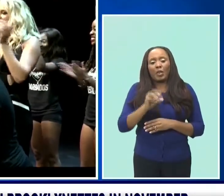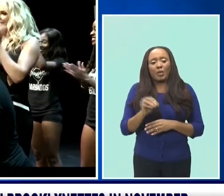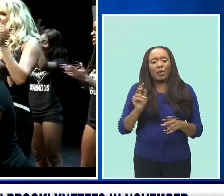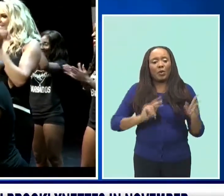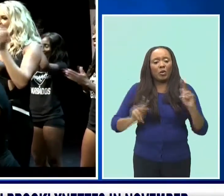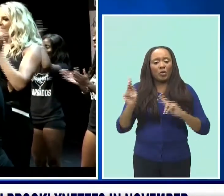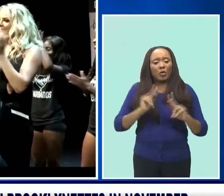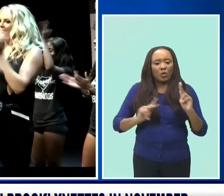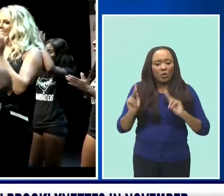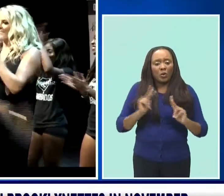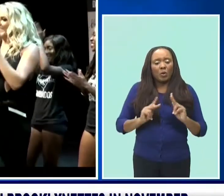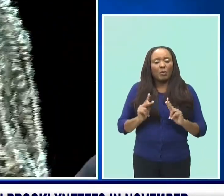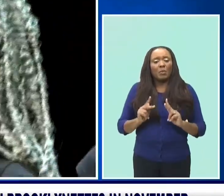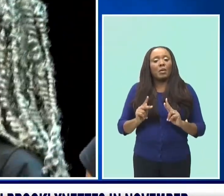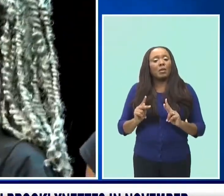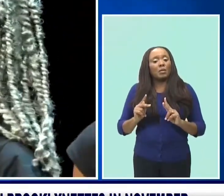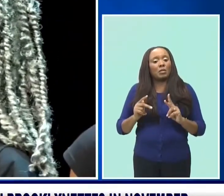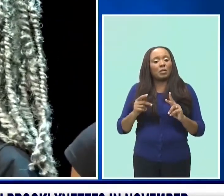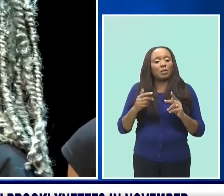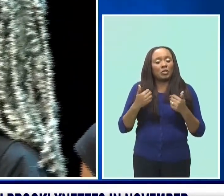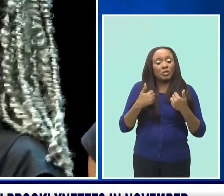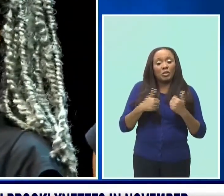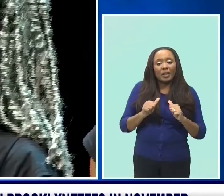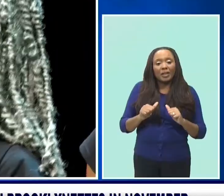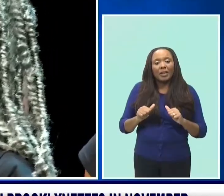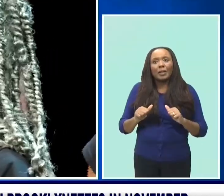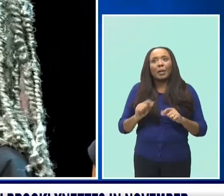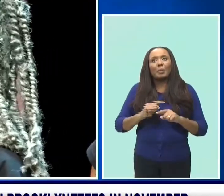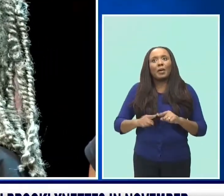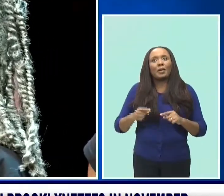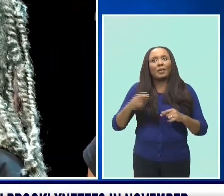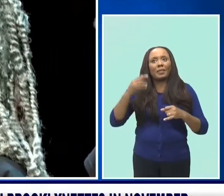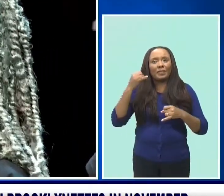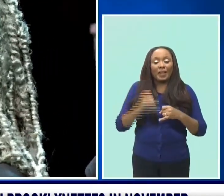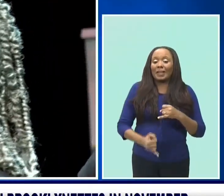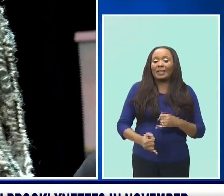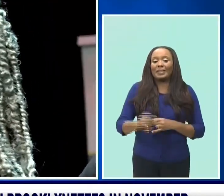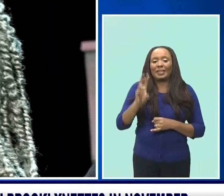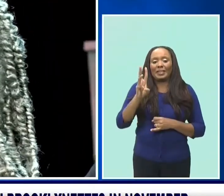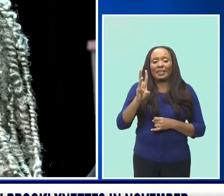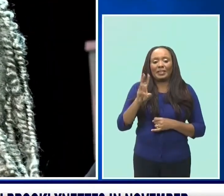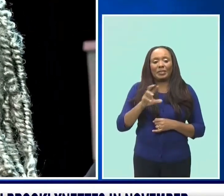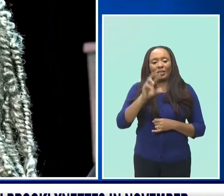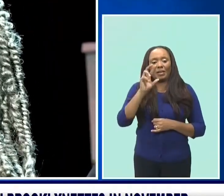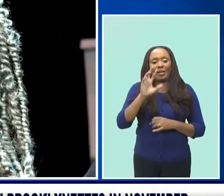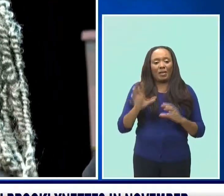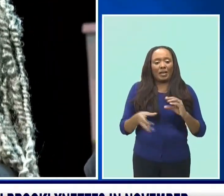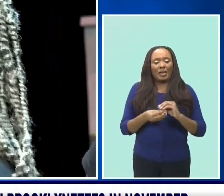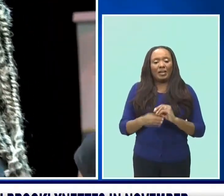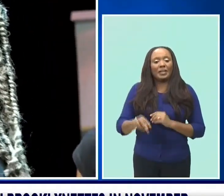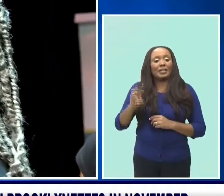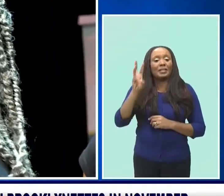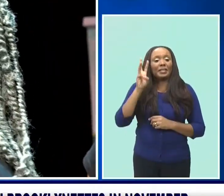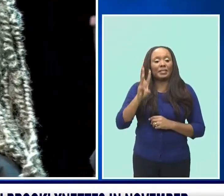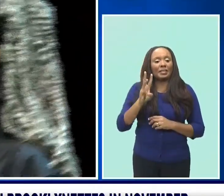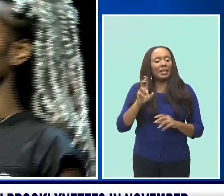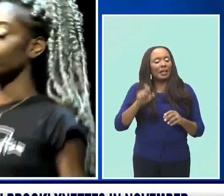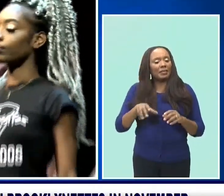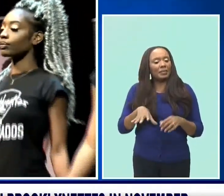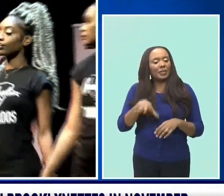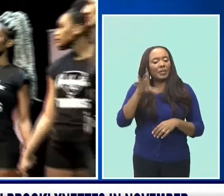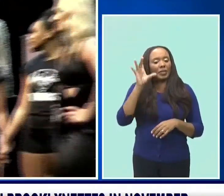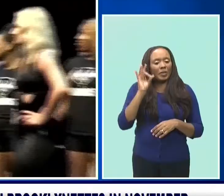down to 16 before the final 6 were chosen. Those 6 are Jaleesa Mears, Ishay Blackett, Cherish